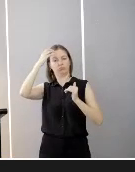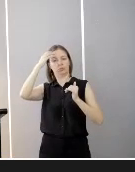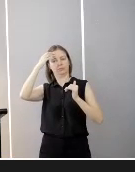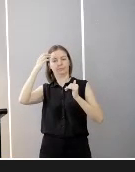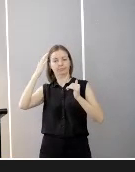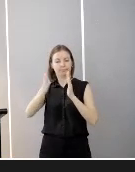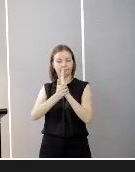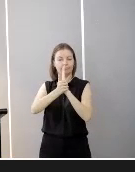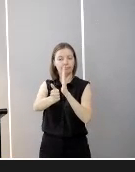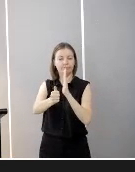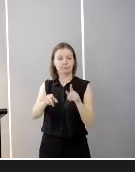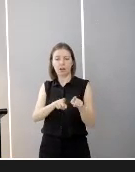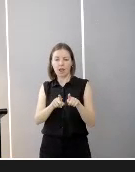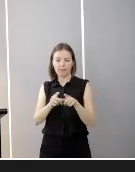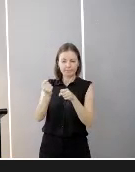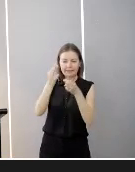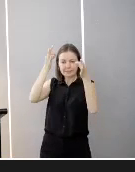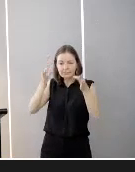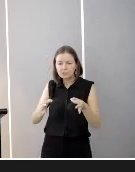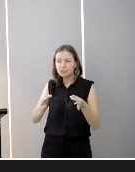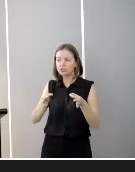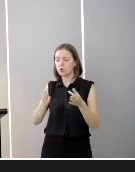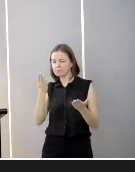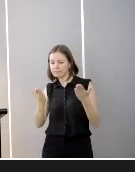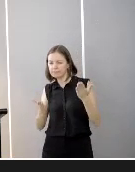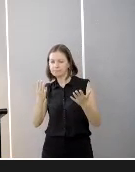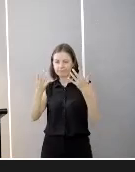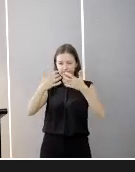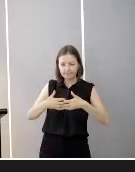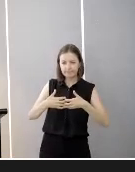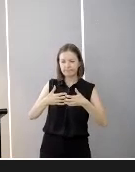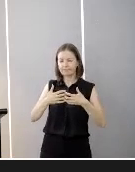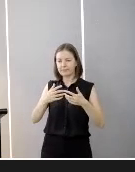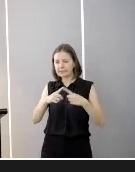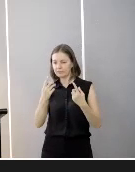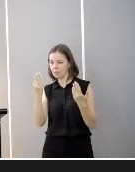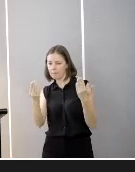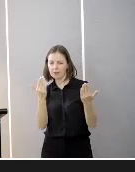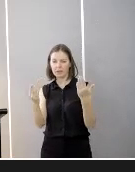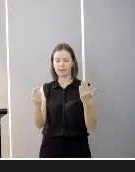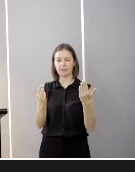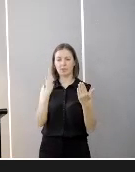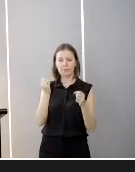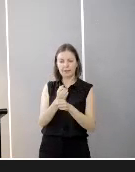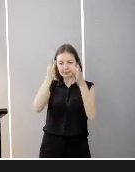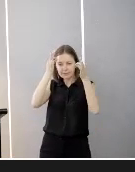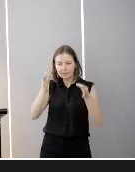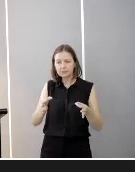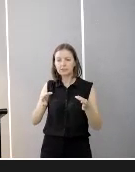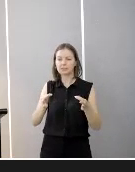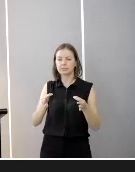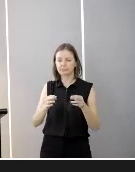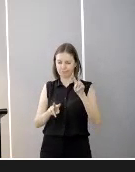like being able to make decisions, to weigh up different alternative scenarios when making decisions,